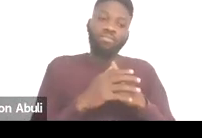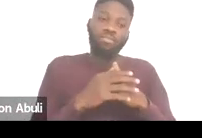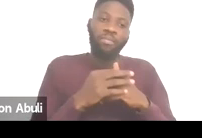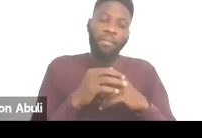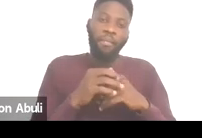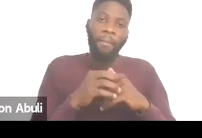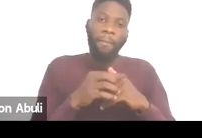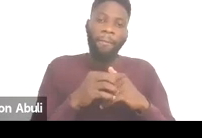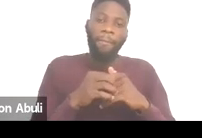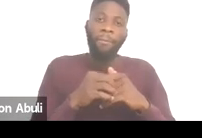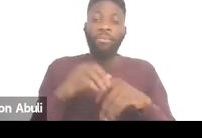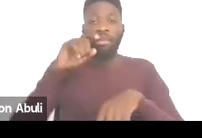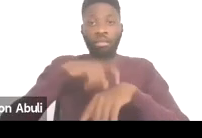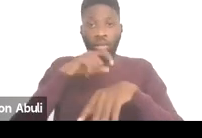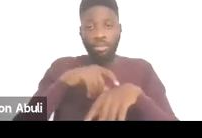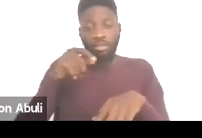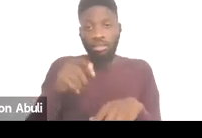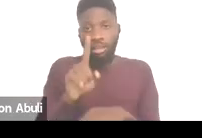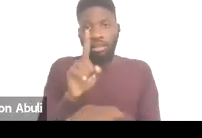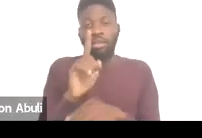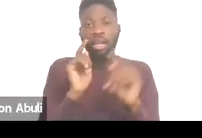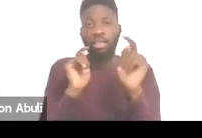after you've had your interview,